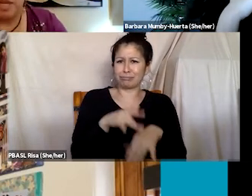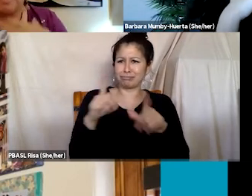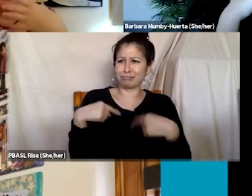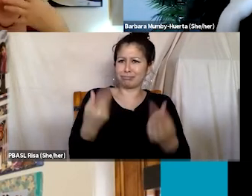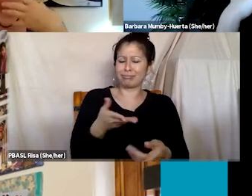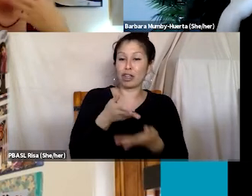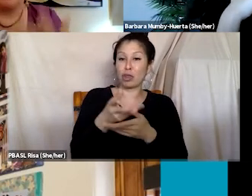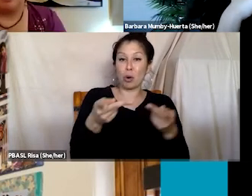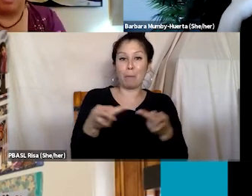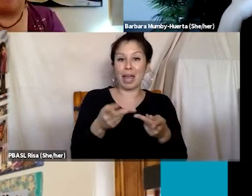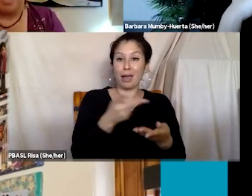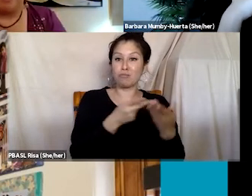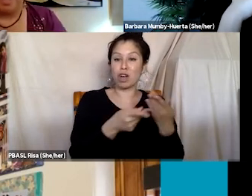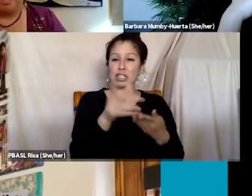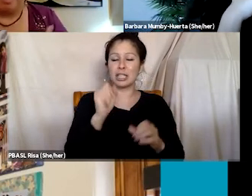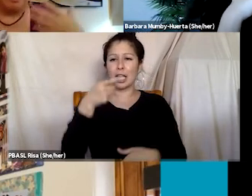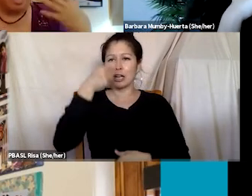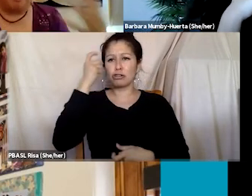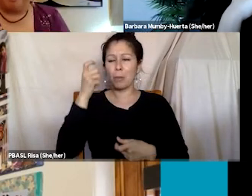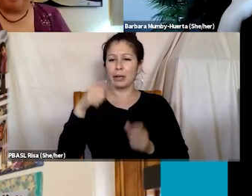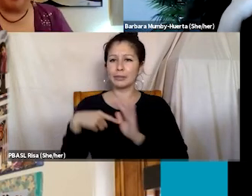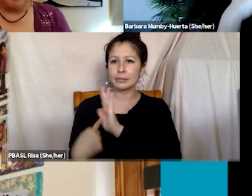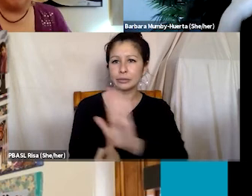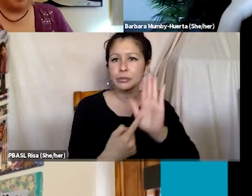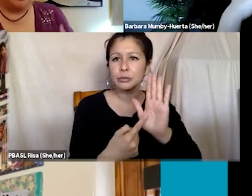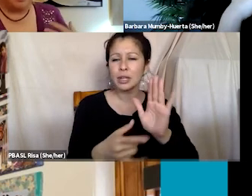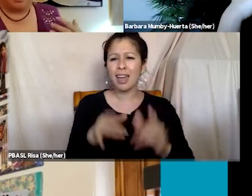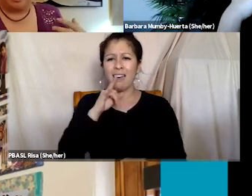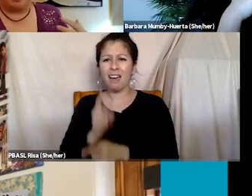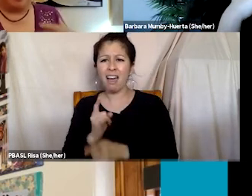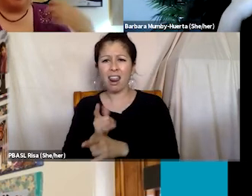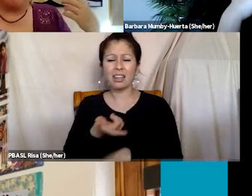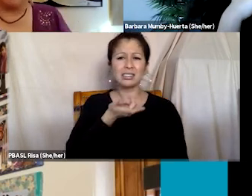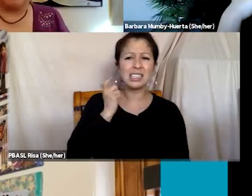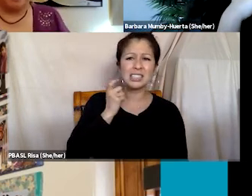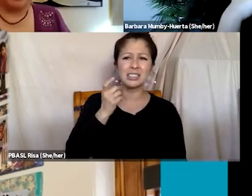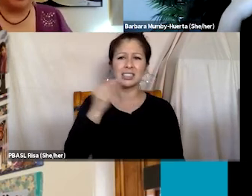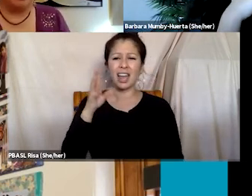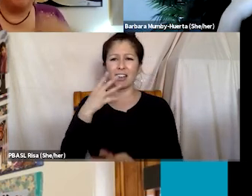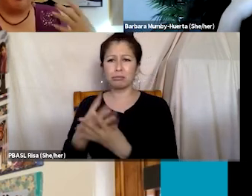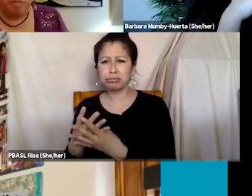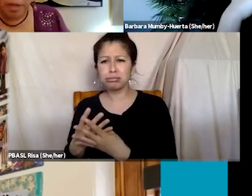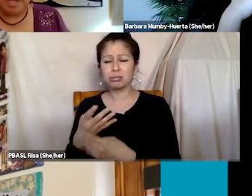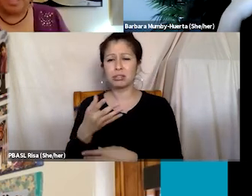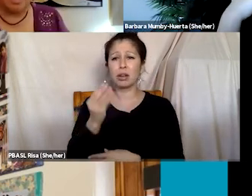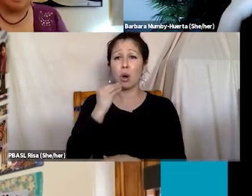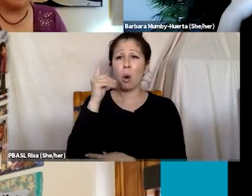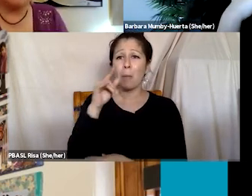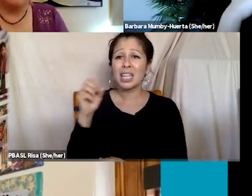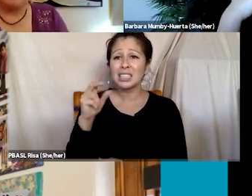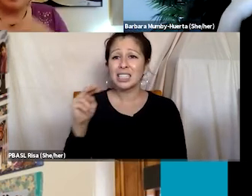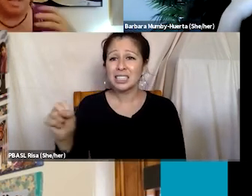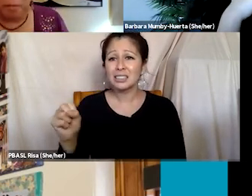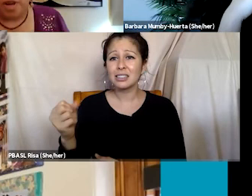she's been able to actually put the trauma out there: alcoholism, addiction, incarceration,